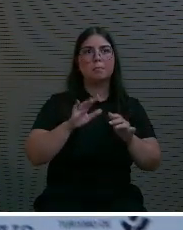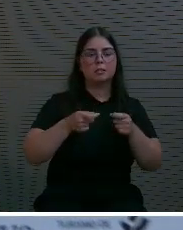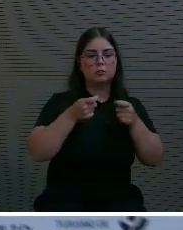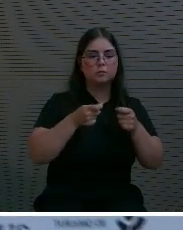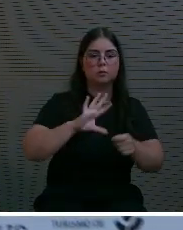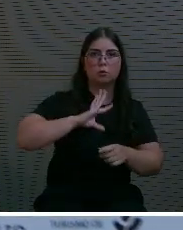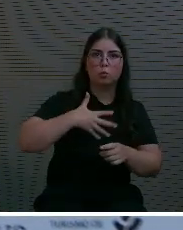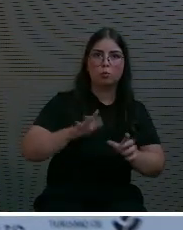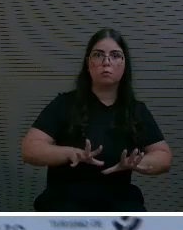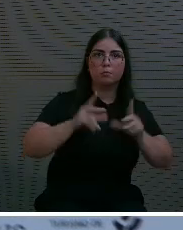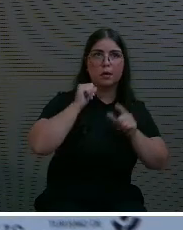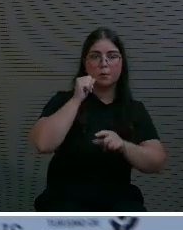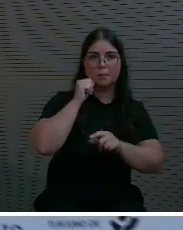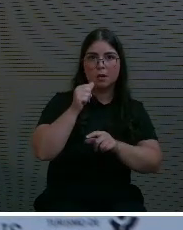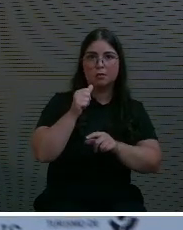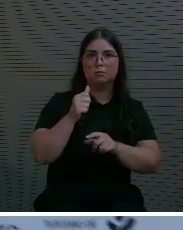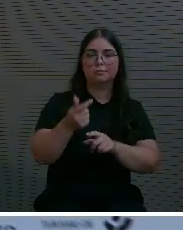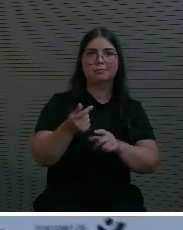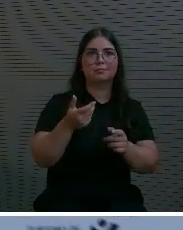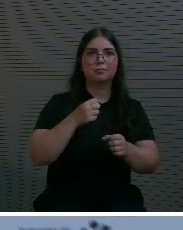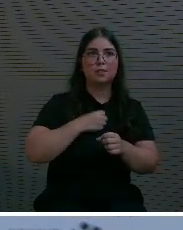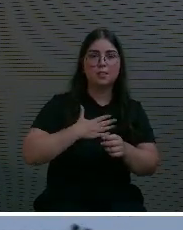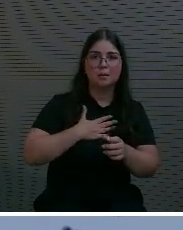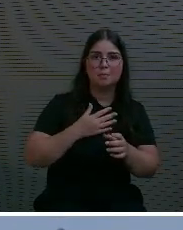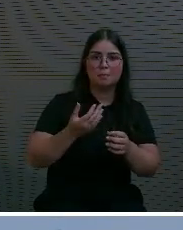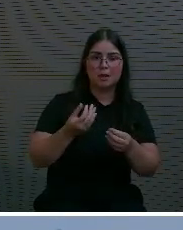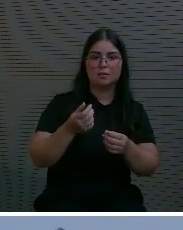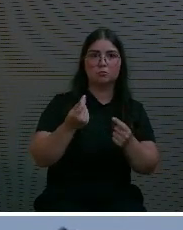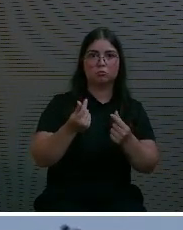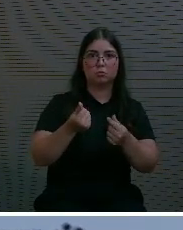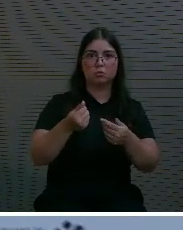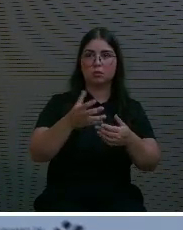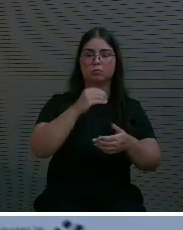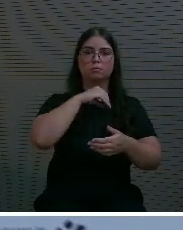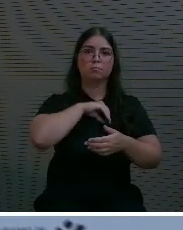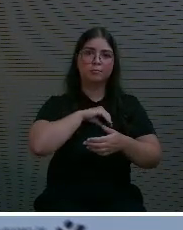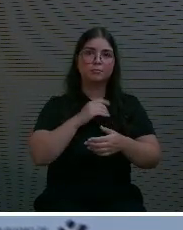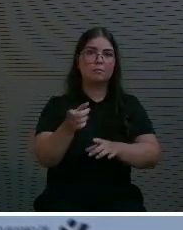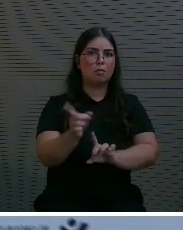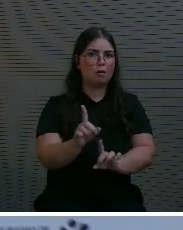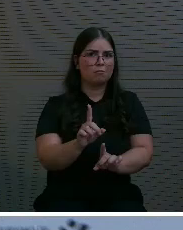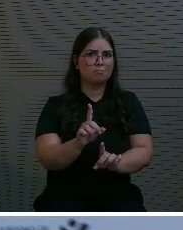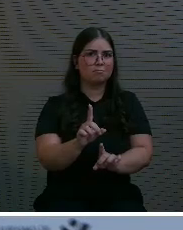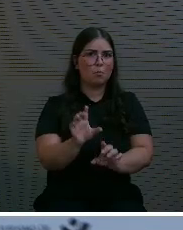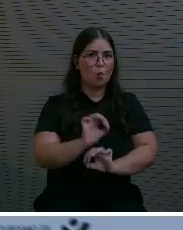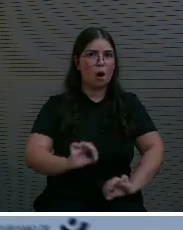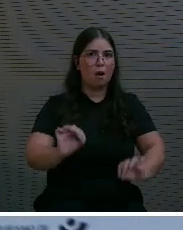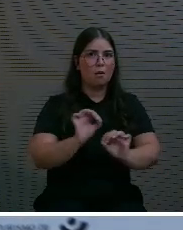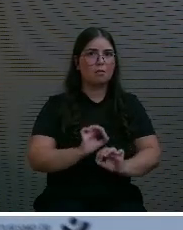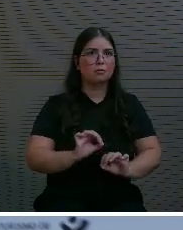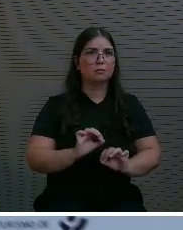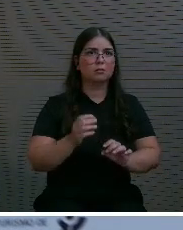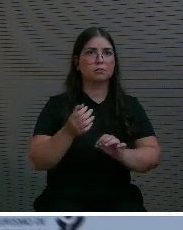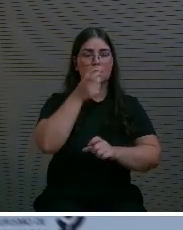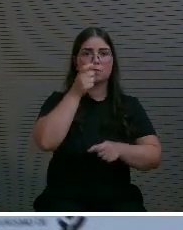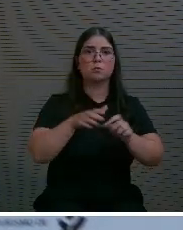in the developing world. There is no money. Money. You want to know why people do things? Just